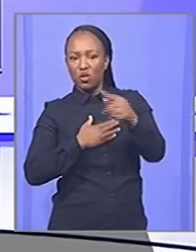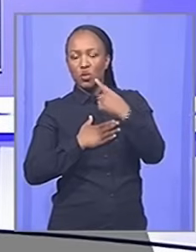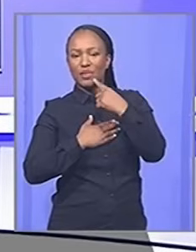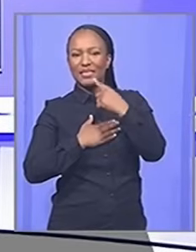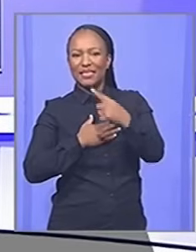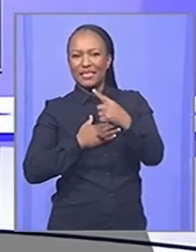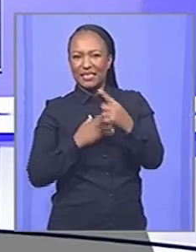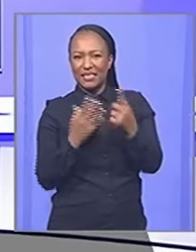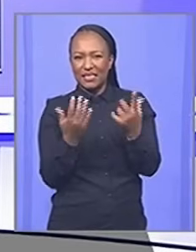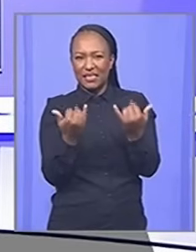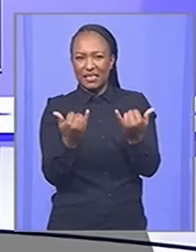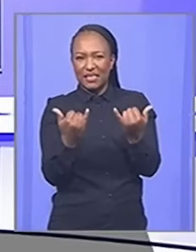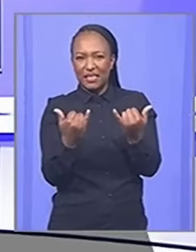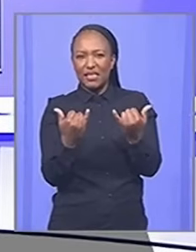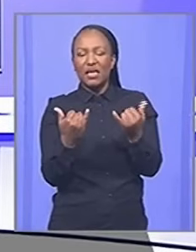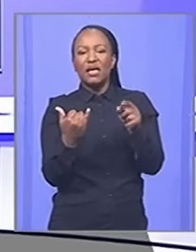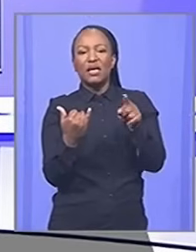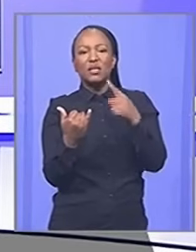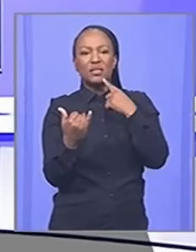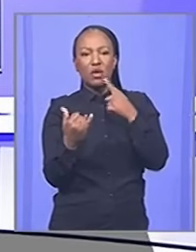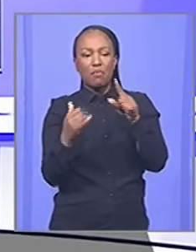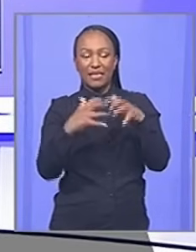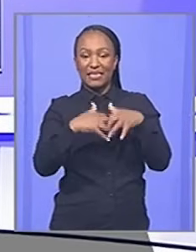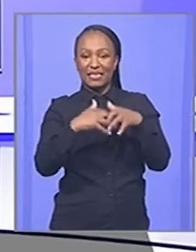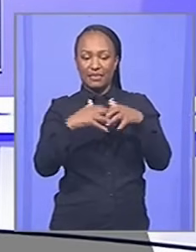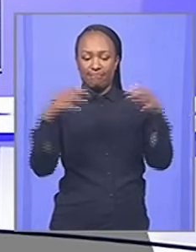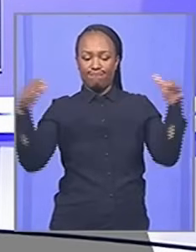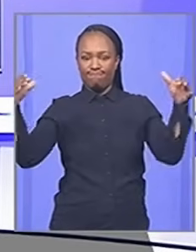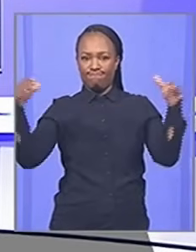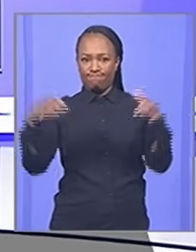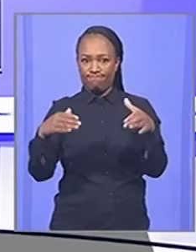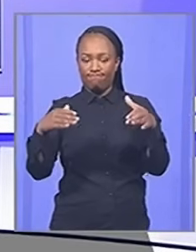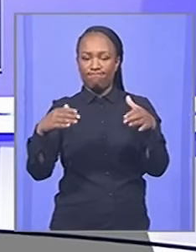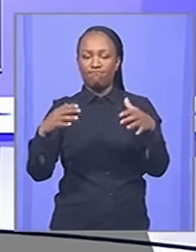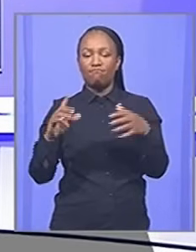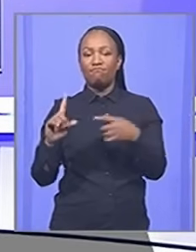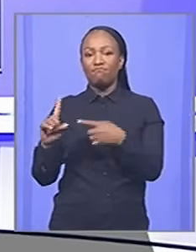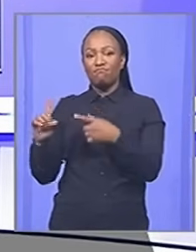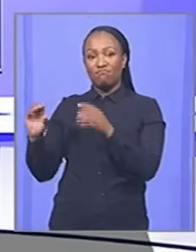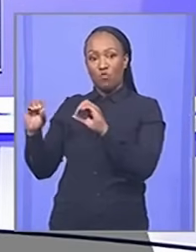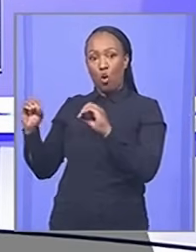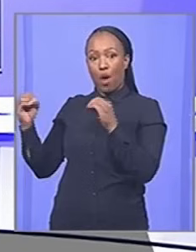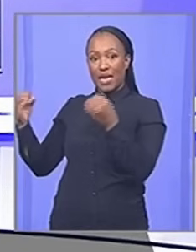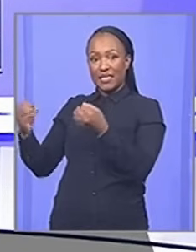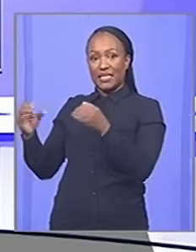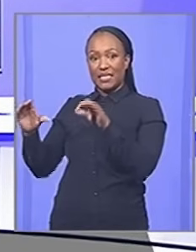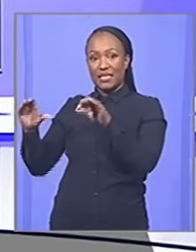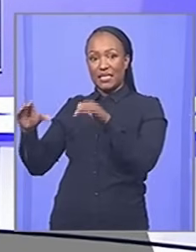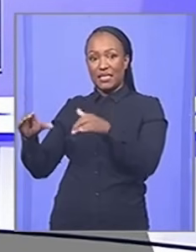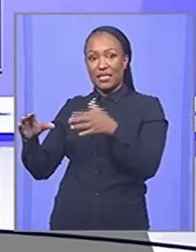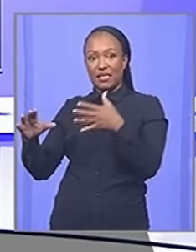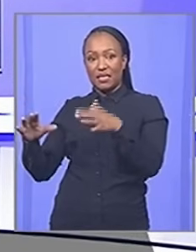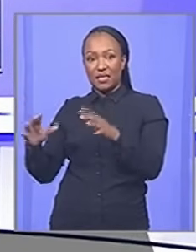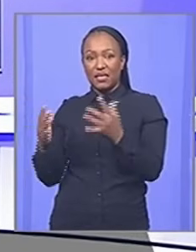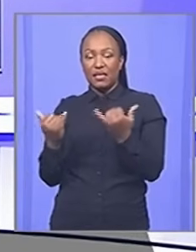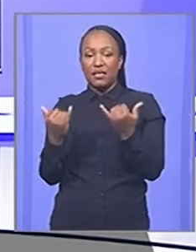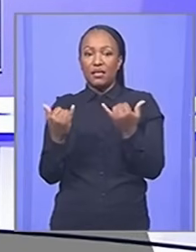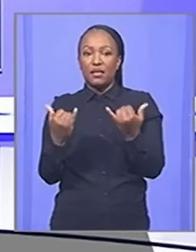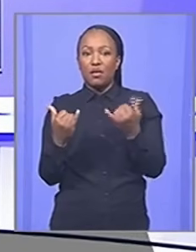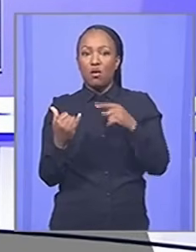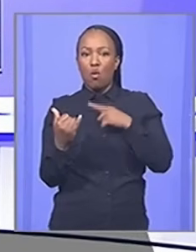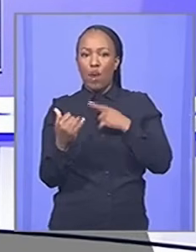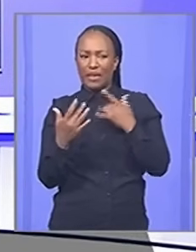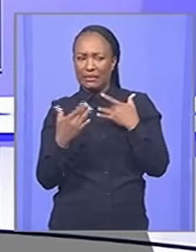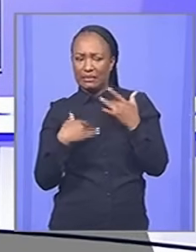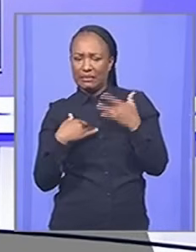ke re go hloma mmušo wa mohlakanelwa. Pijana UDM e bele magareng ga mekgatlo yeo e ile go ya laetša dipelaelo